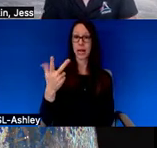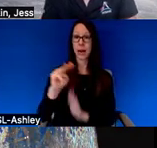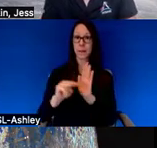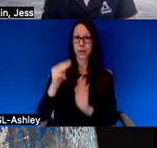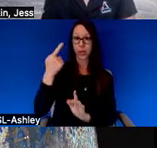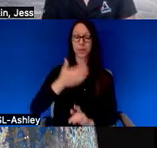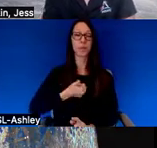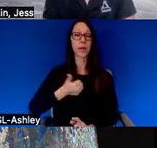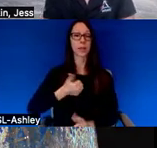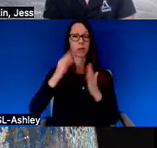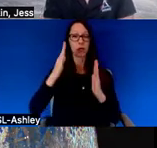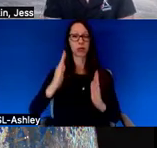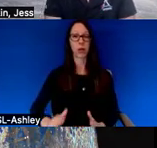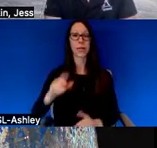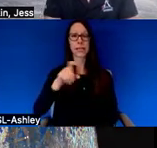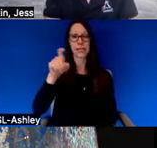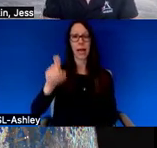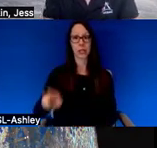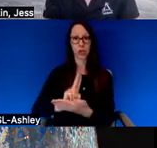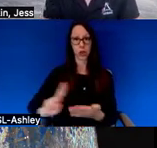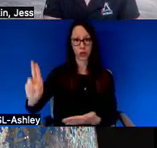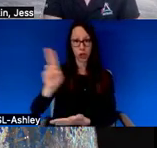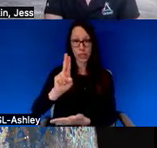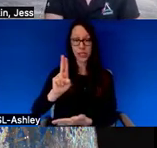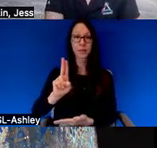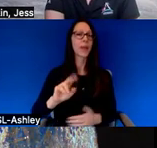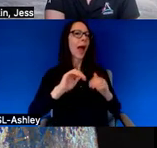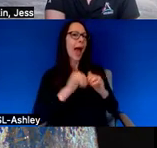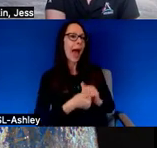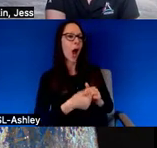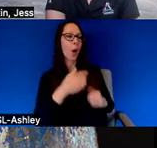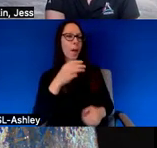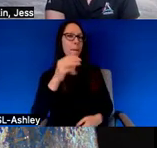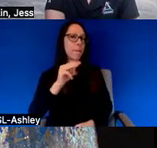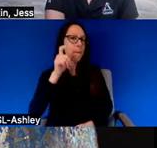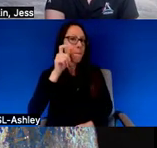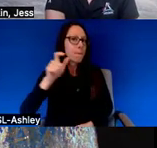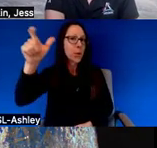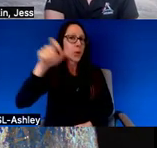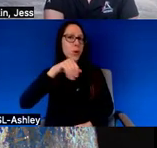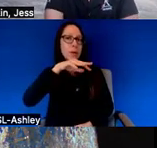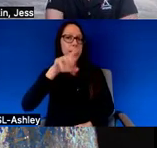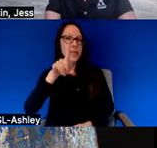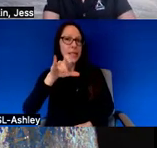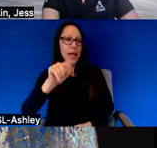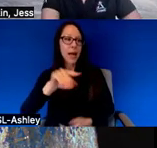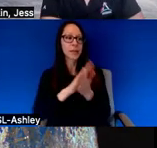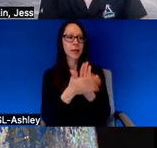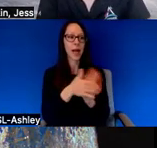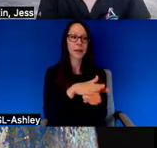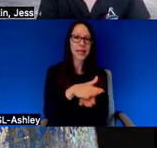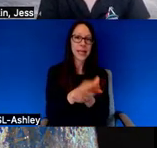area of study is how to make moon dust clean and safe enough to grow crops on the moon when astronauts get there.